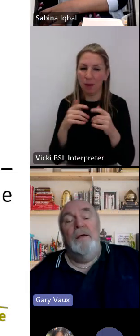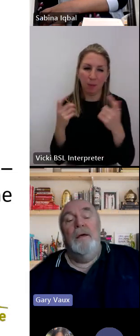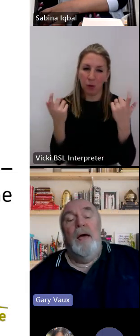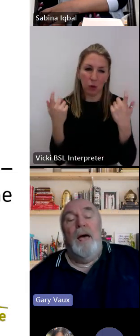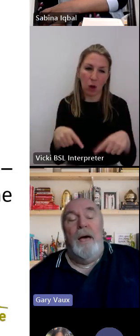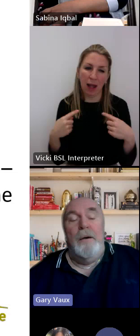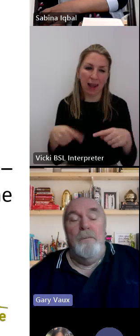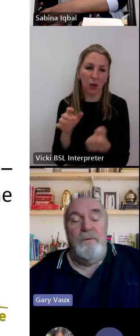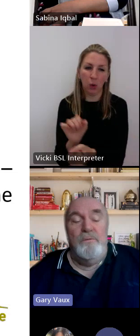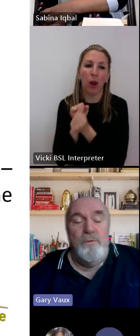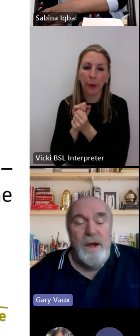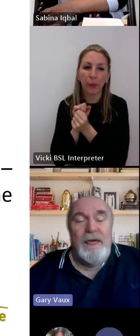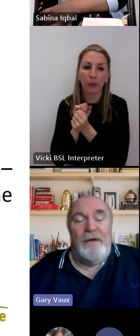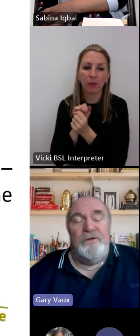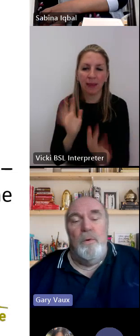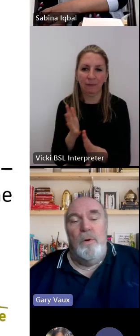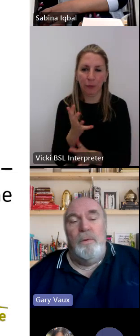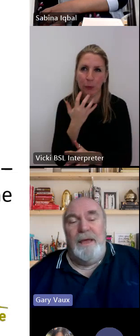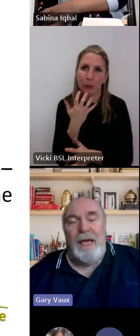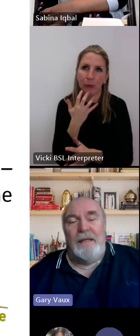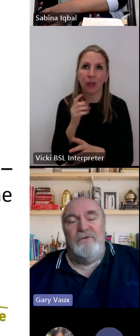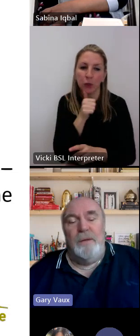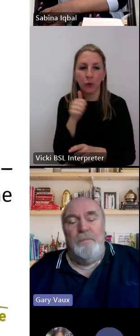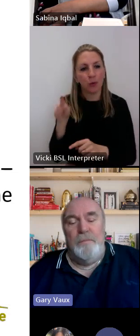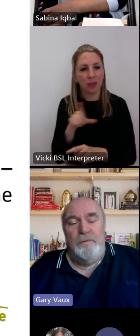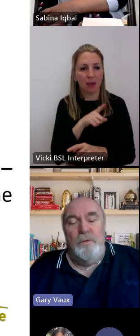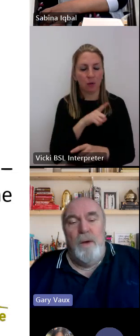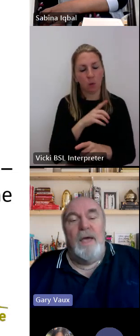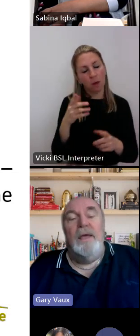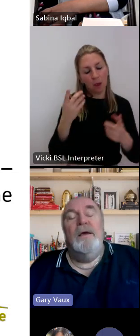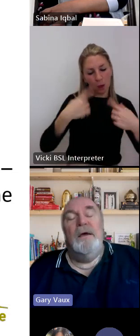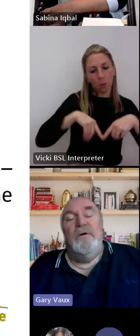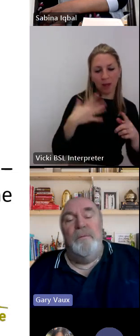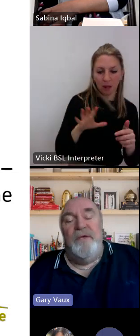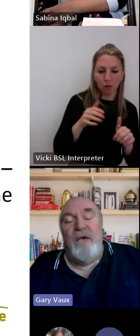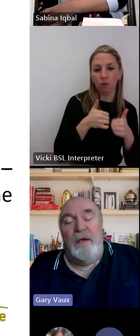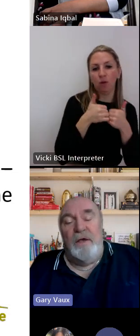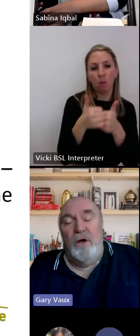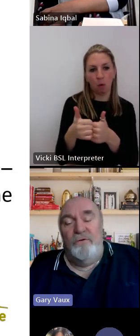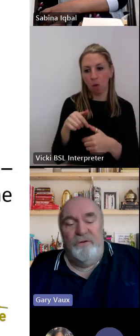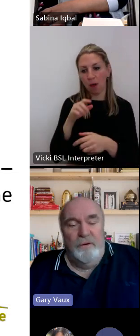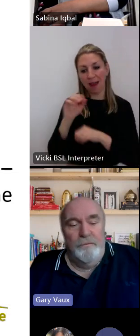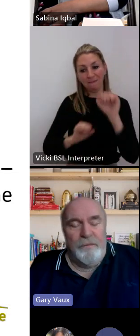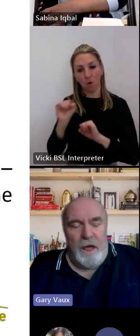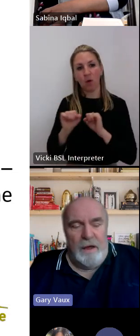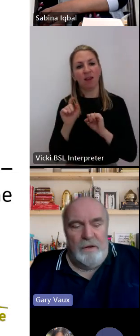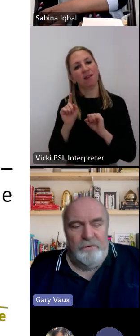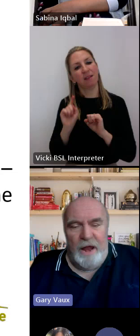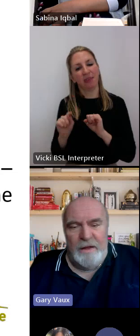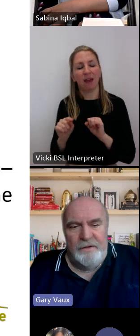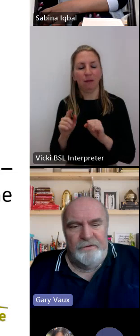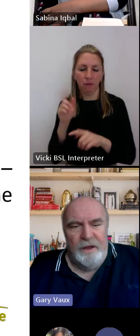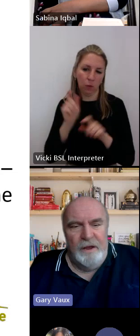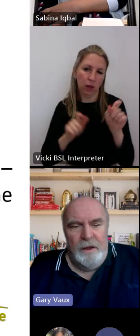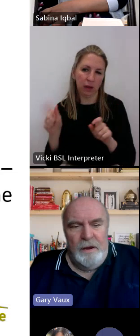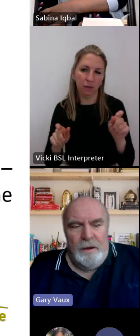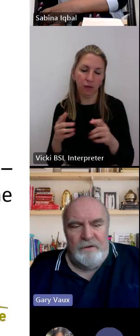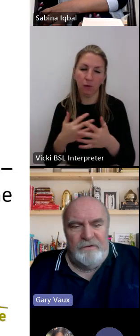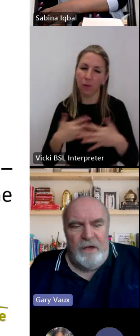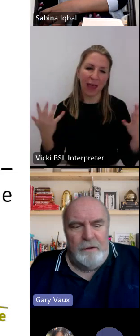earlier. We really have to do all we can to keep people away from these high cost